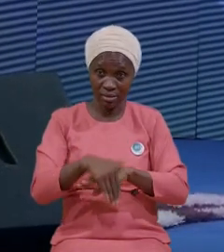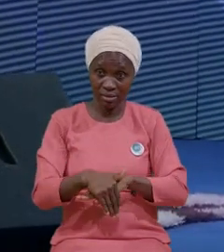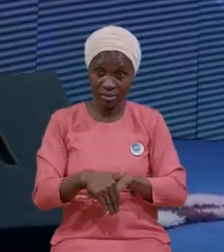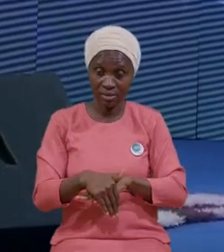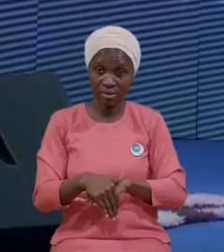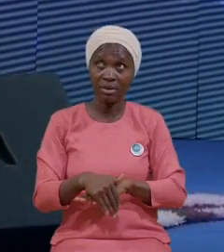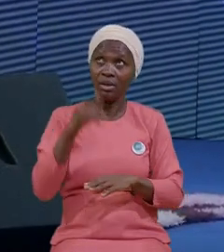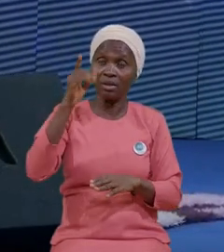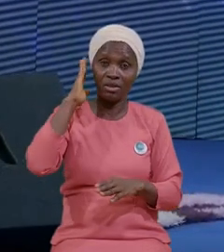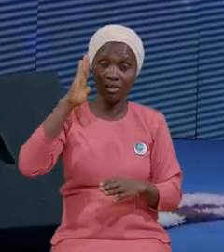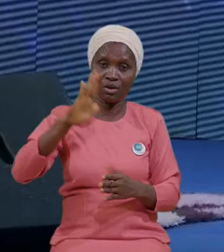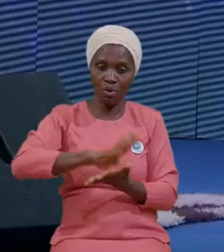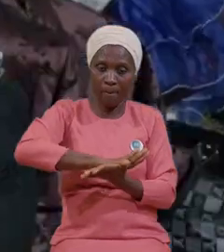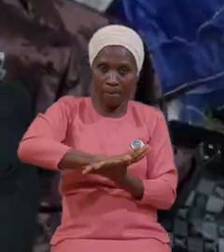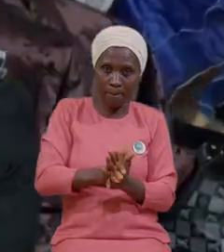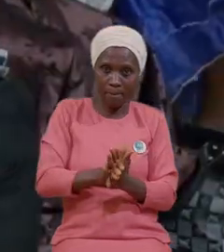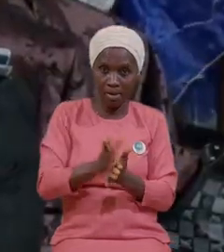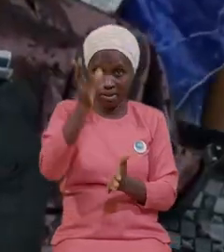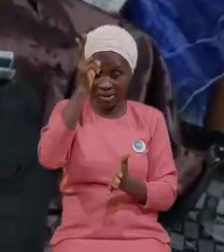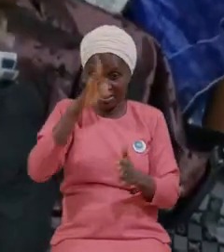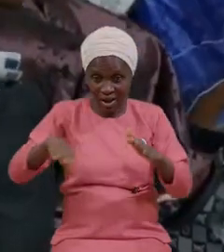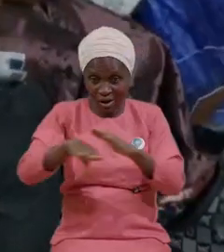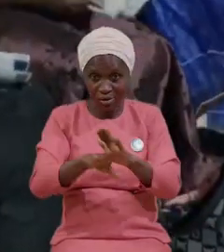Satan under your feet shortly.